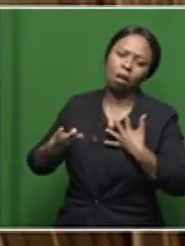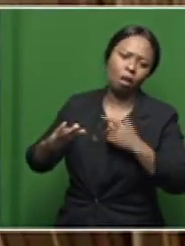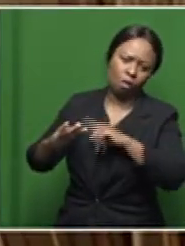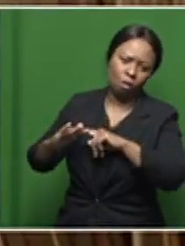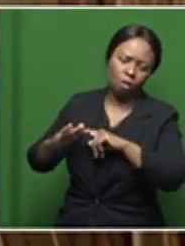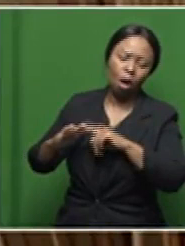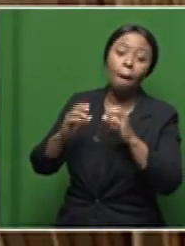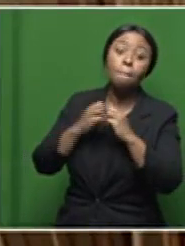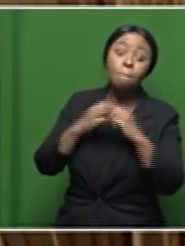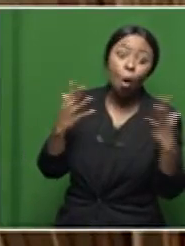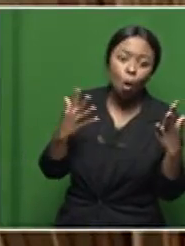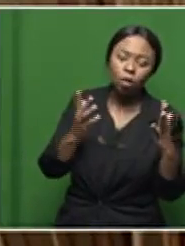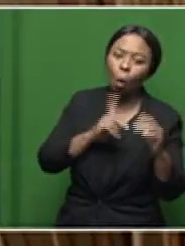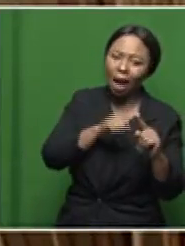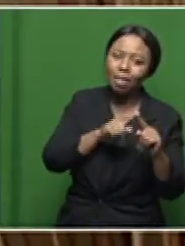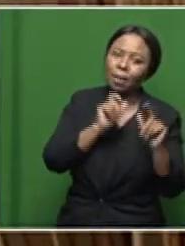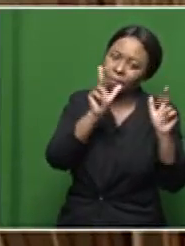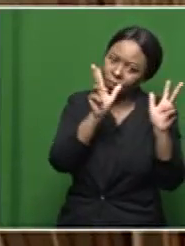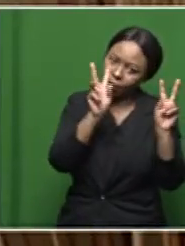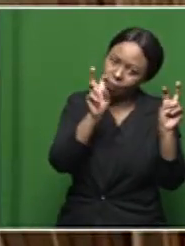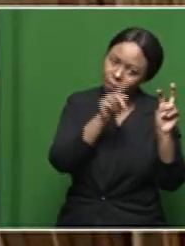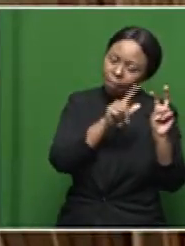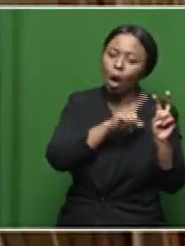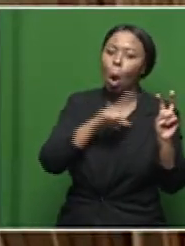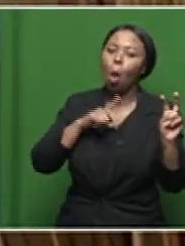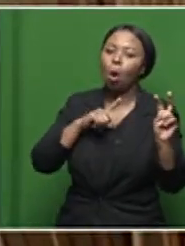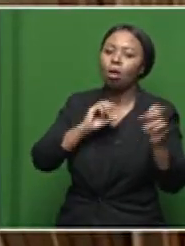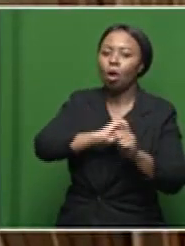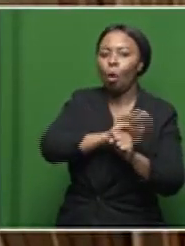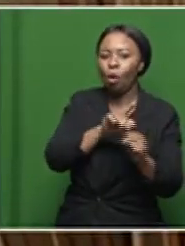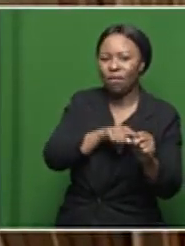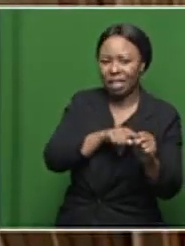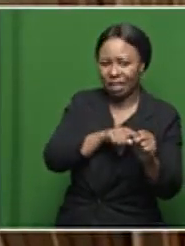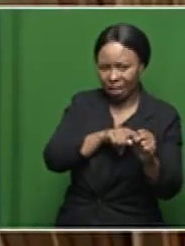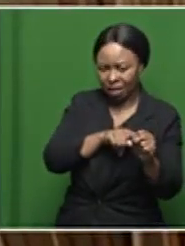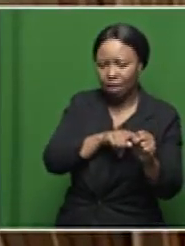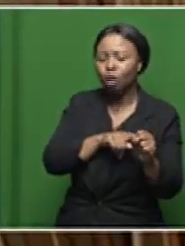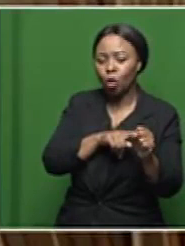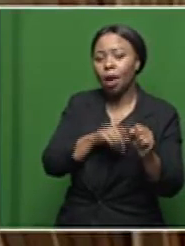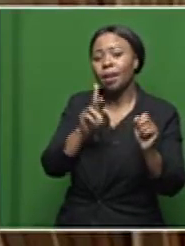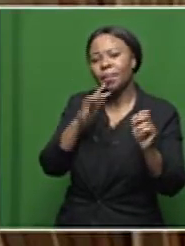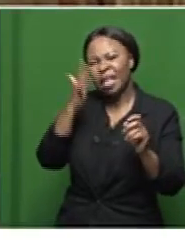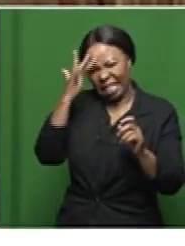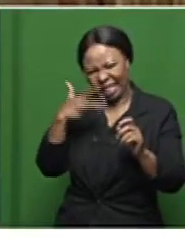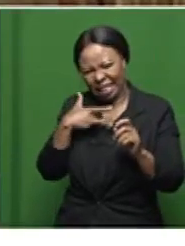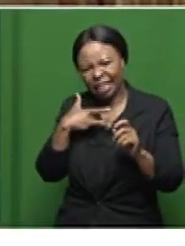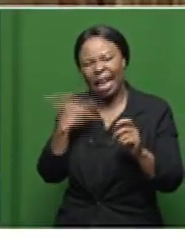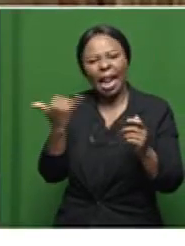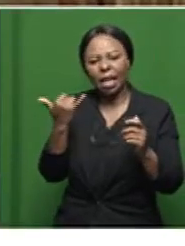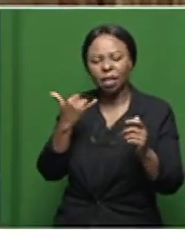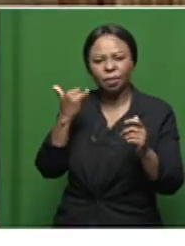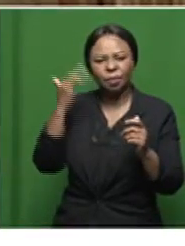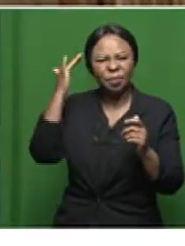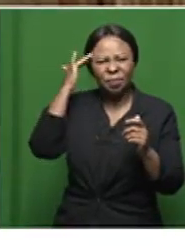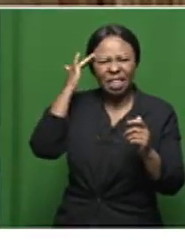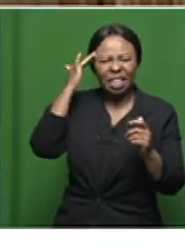most likely what we call long COVID. And these are milder than the actual COVID illness. So it's things like brain